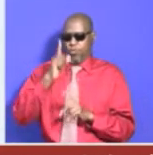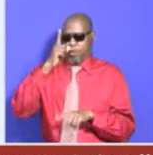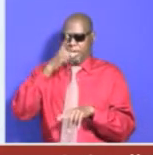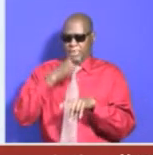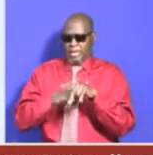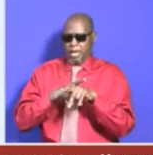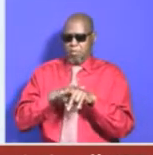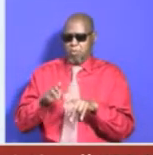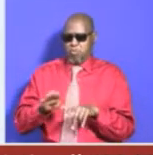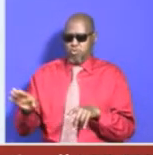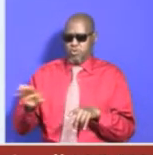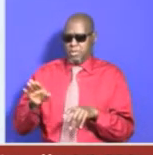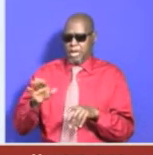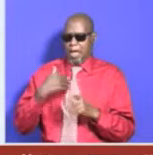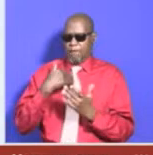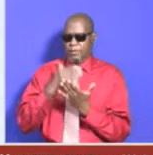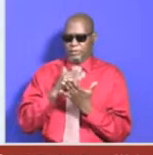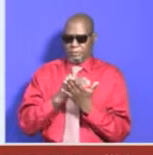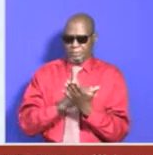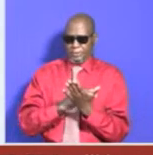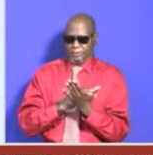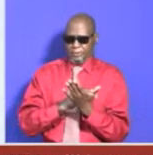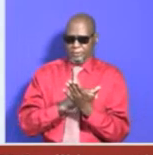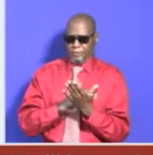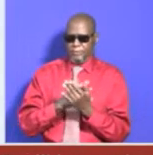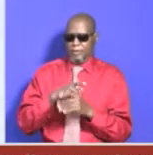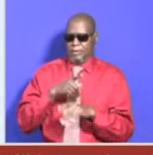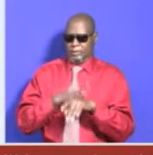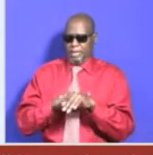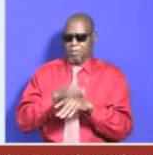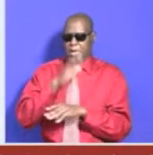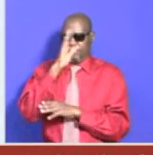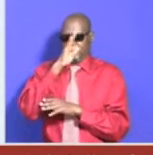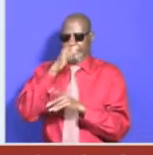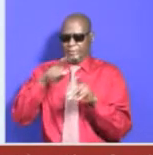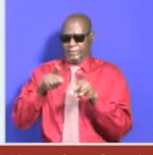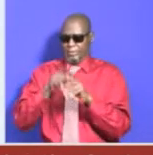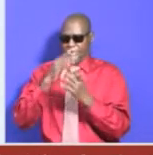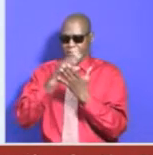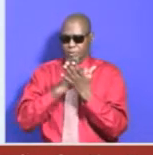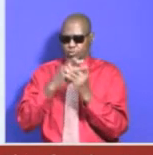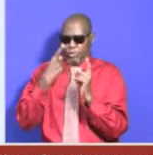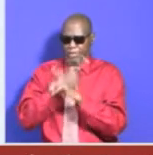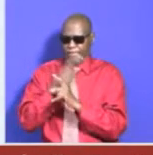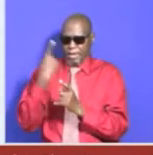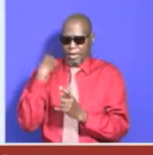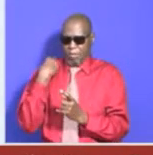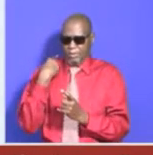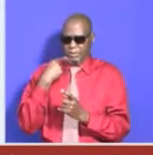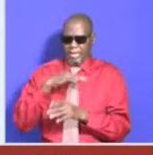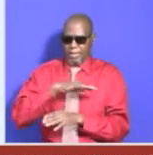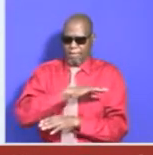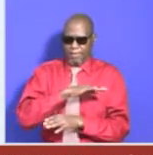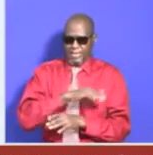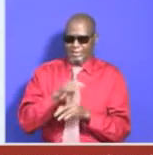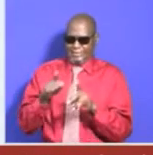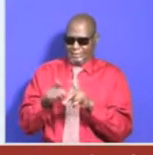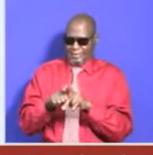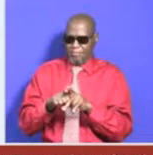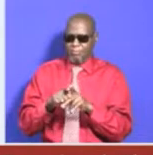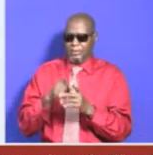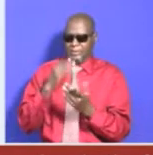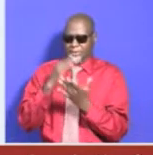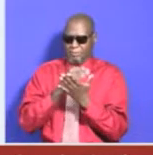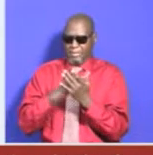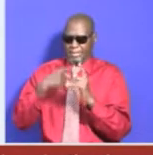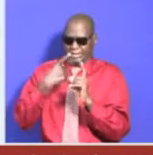that you can, in the morning, you can have a statement. In the afternoon, the same statement with the different figures. In the evening, a